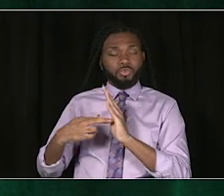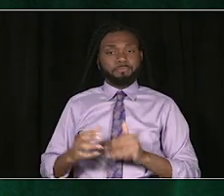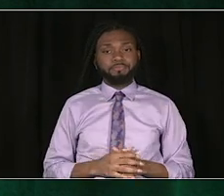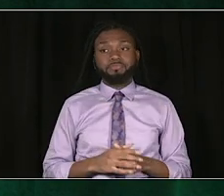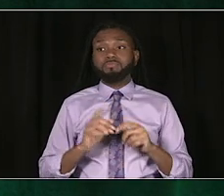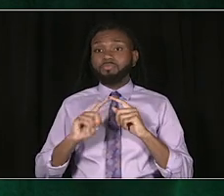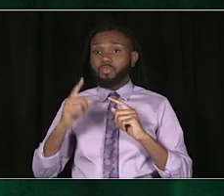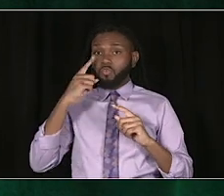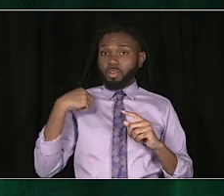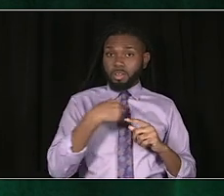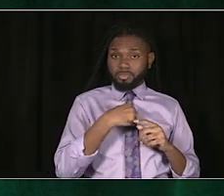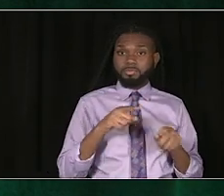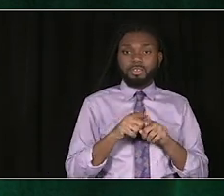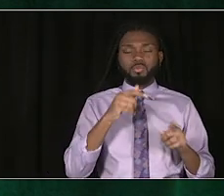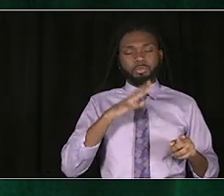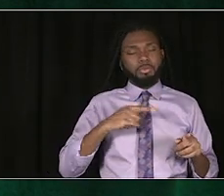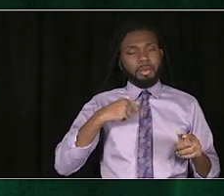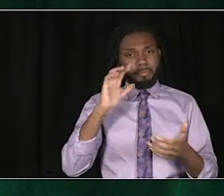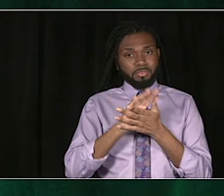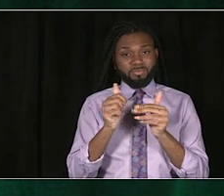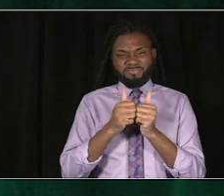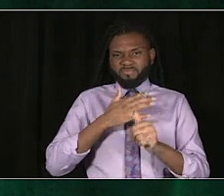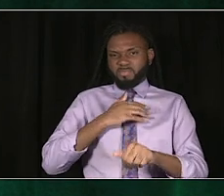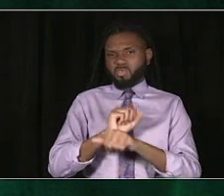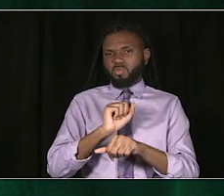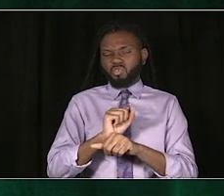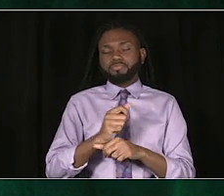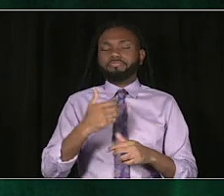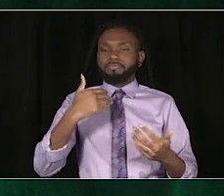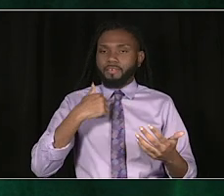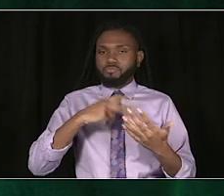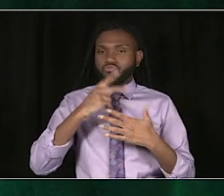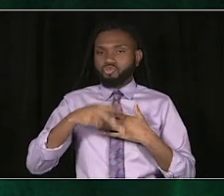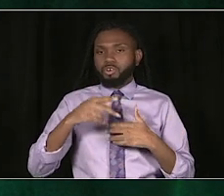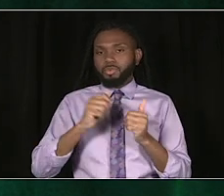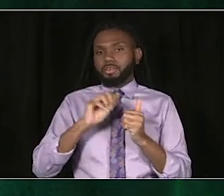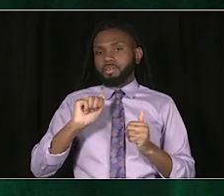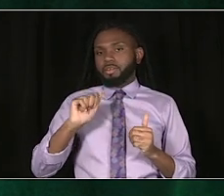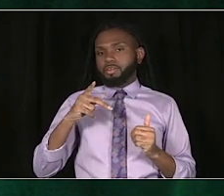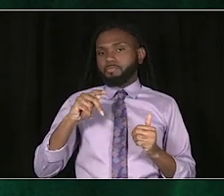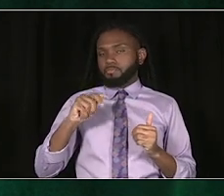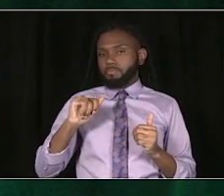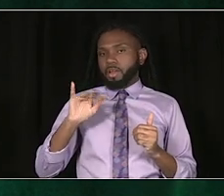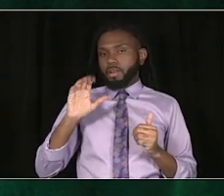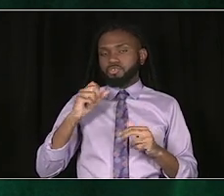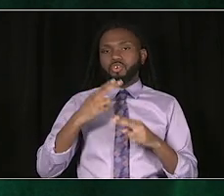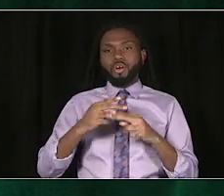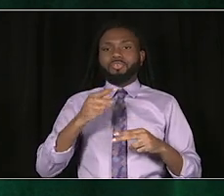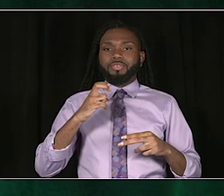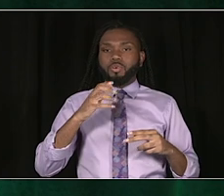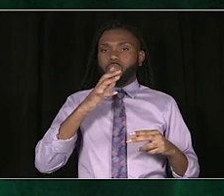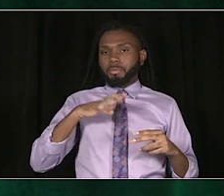for us as women, I believe, you know, in my work, I have a program at APACS that's called the Women's Collective. Next week,